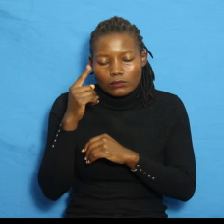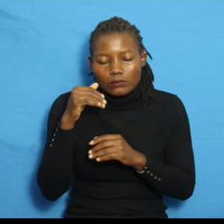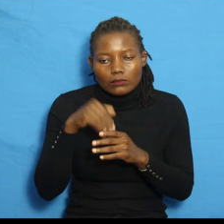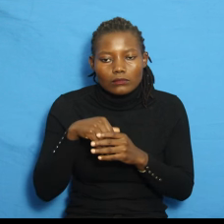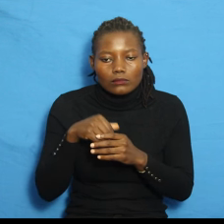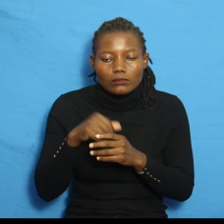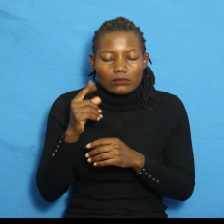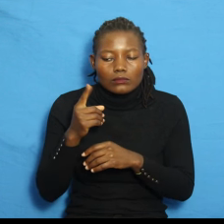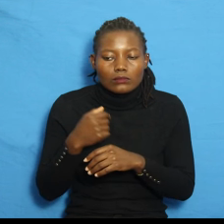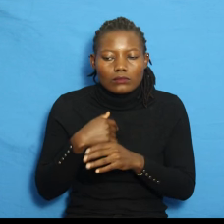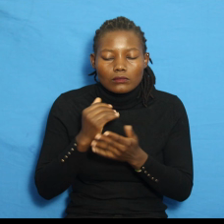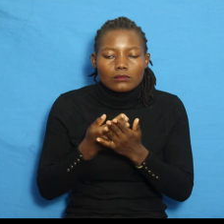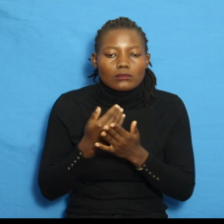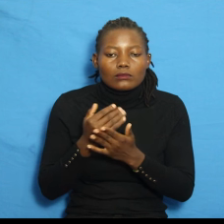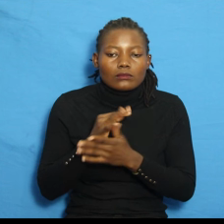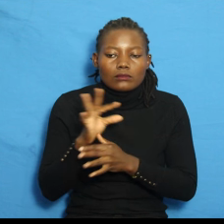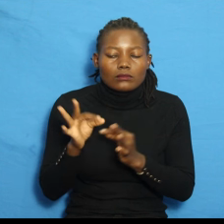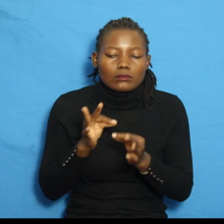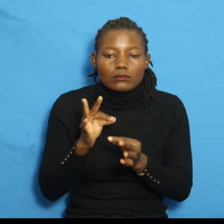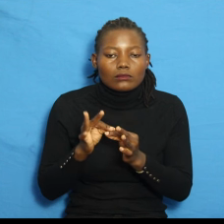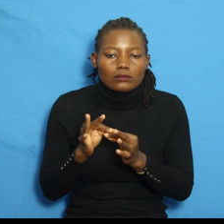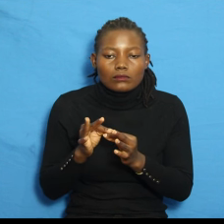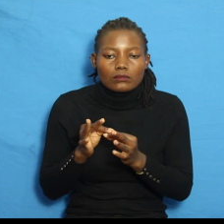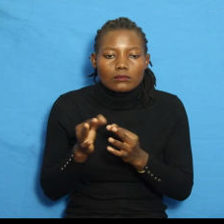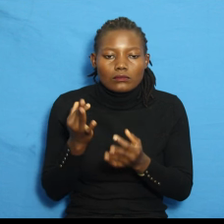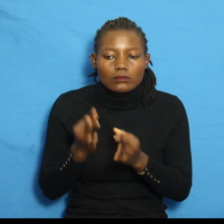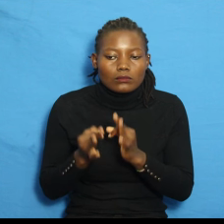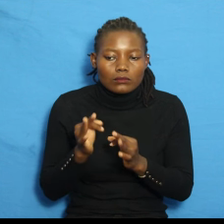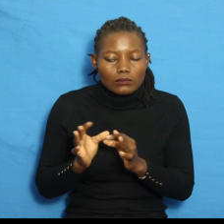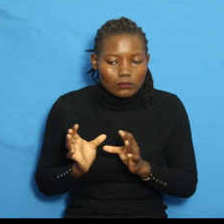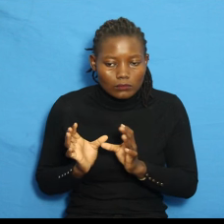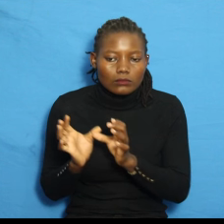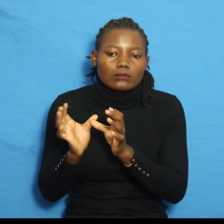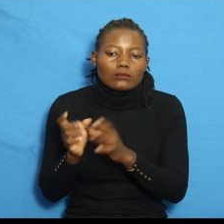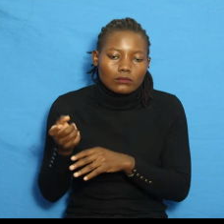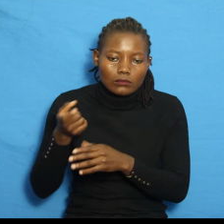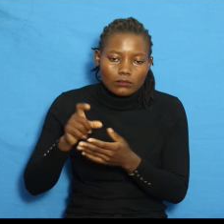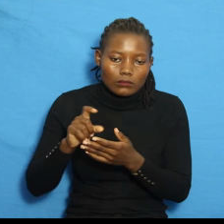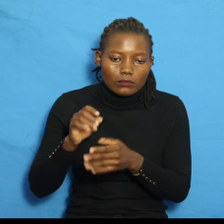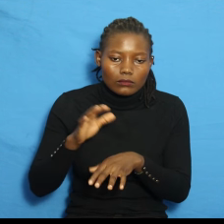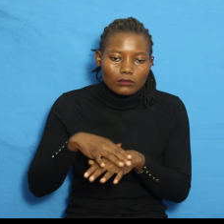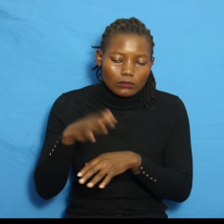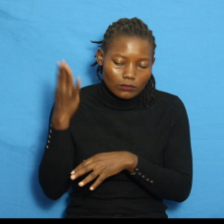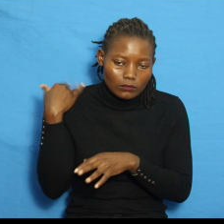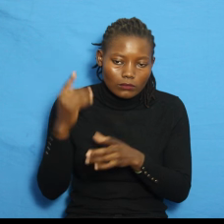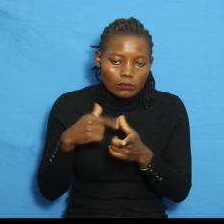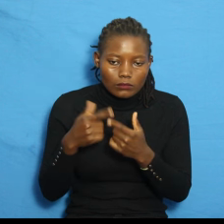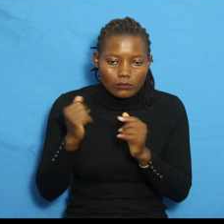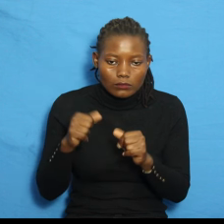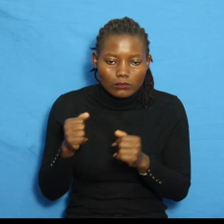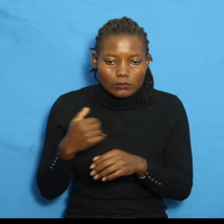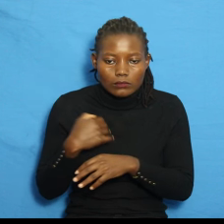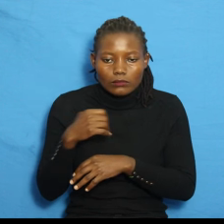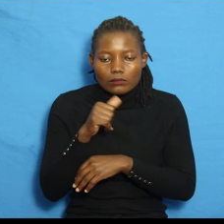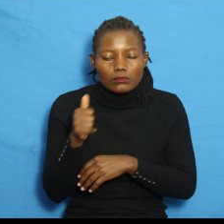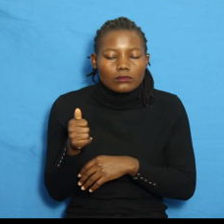changes of the intervertebral disc could have some structural defects if pressure again is put on the